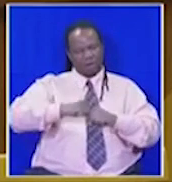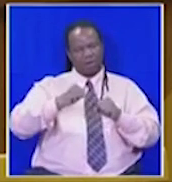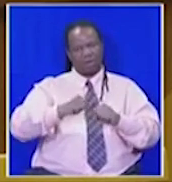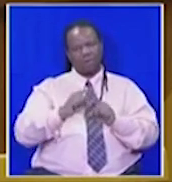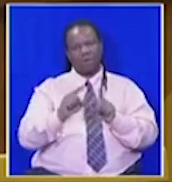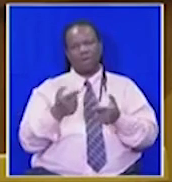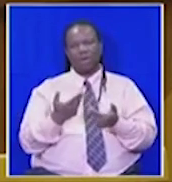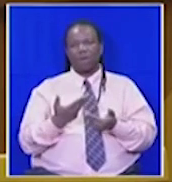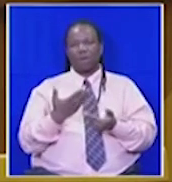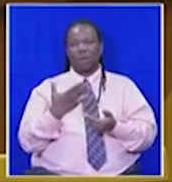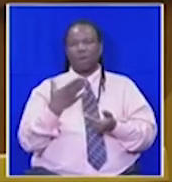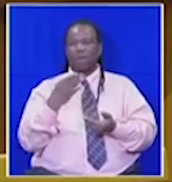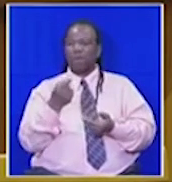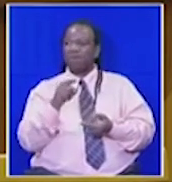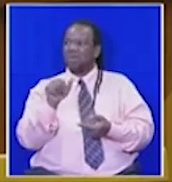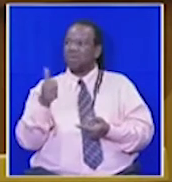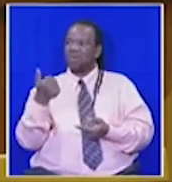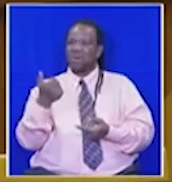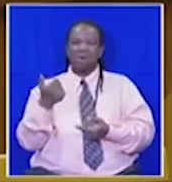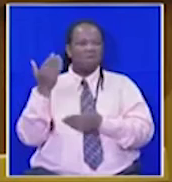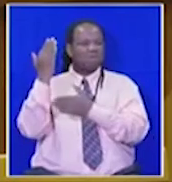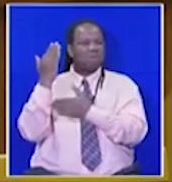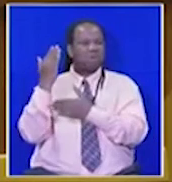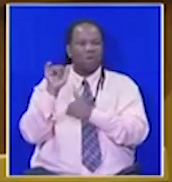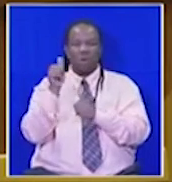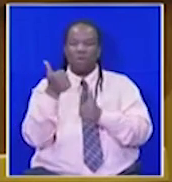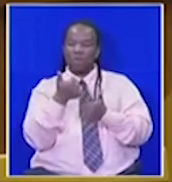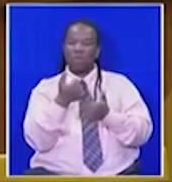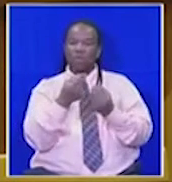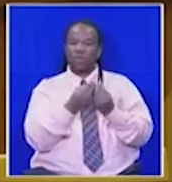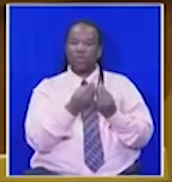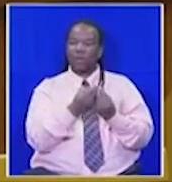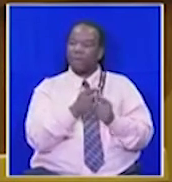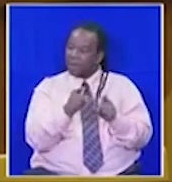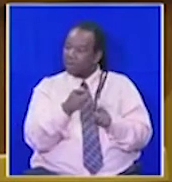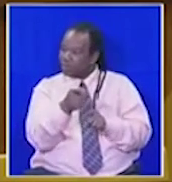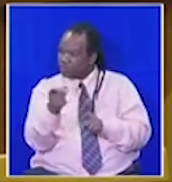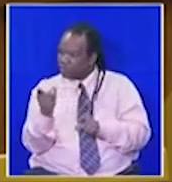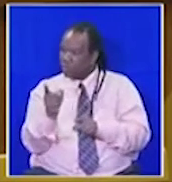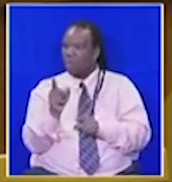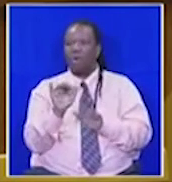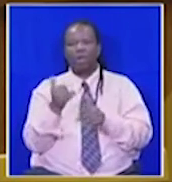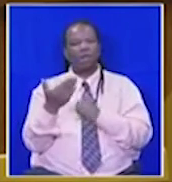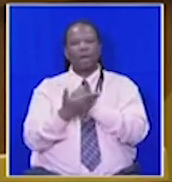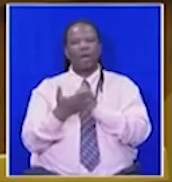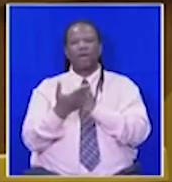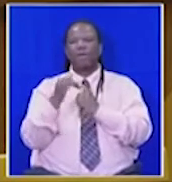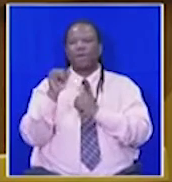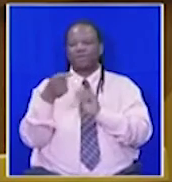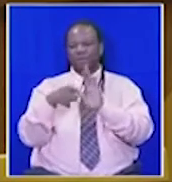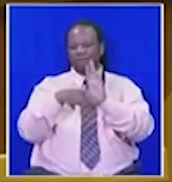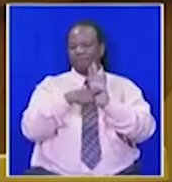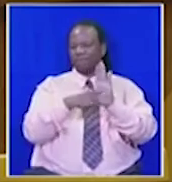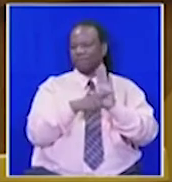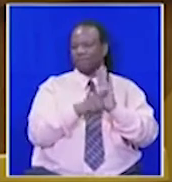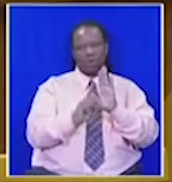move away from point scoring when it comes to the common good. All of us should be interested in avoiding a downgrade, because it is going